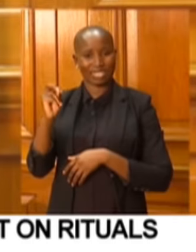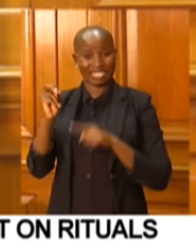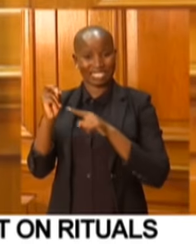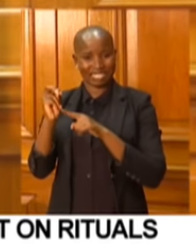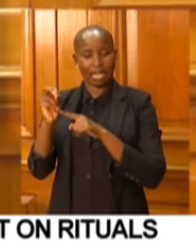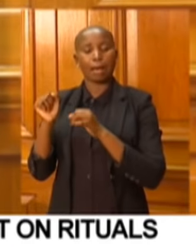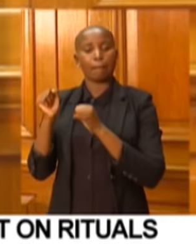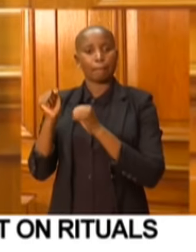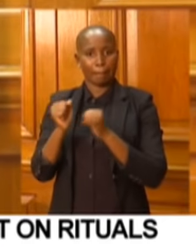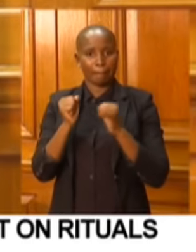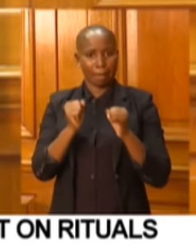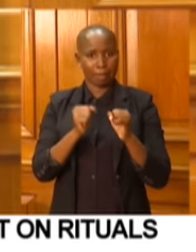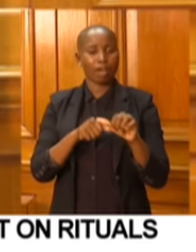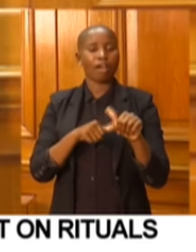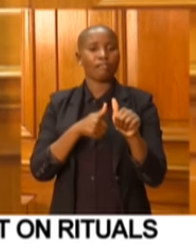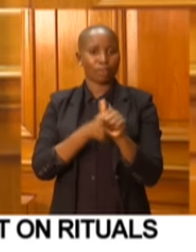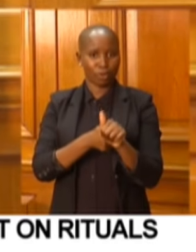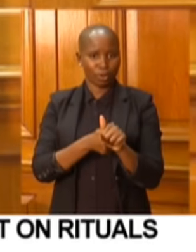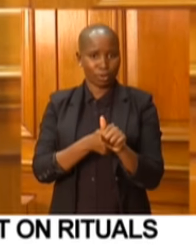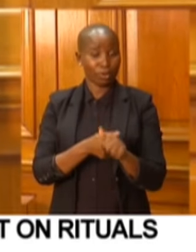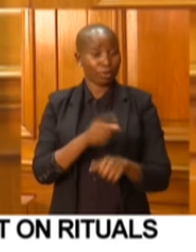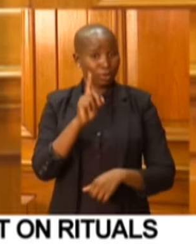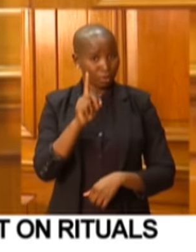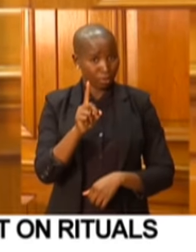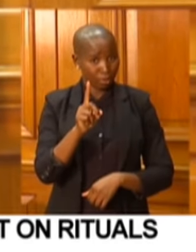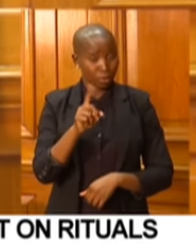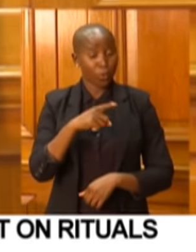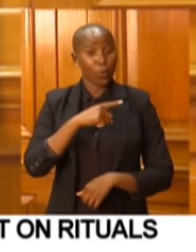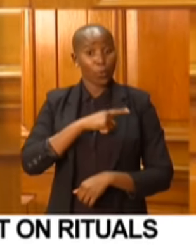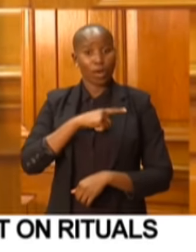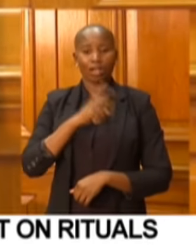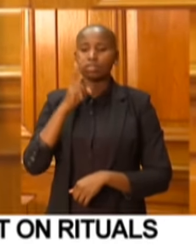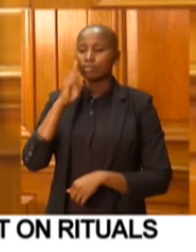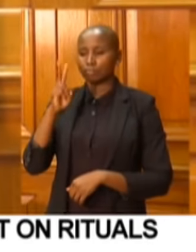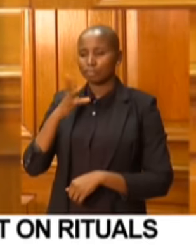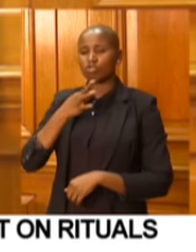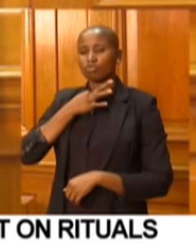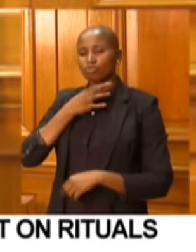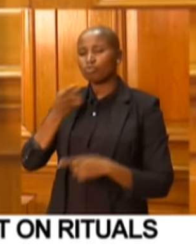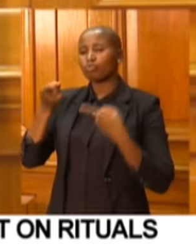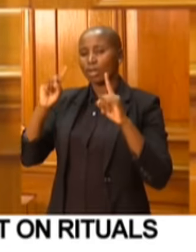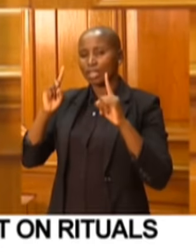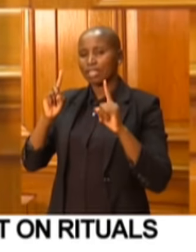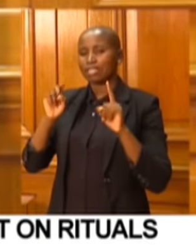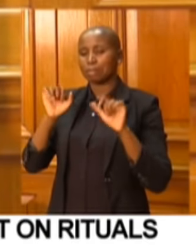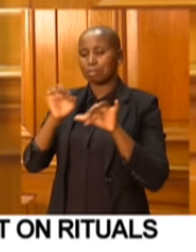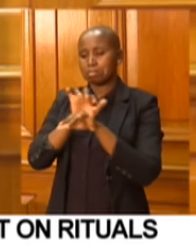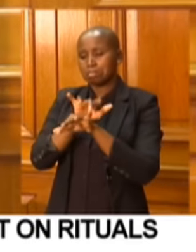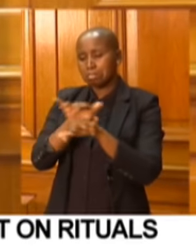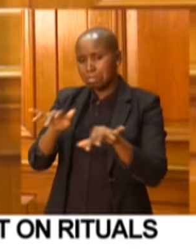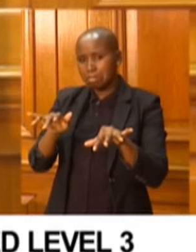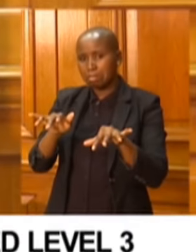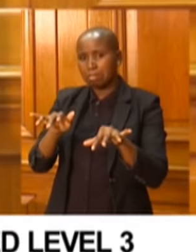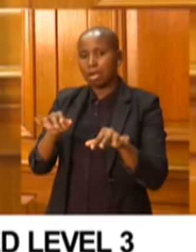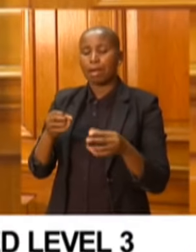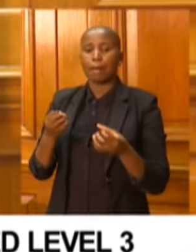place. Given the risk of widespread transmission, most indoor